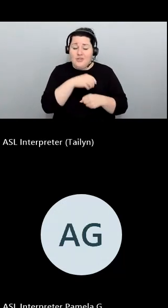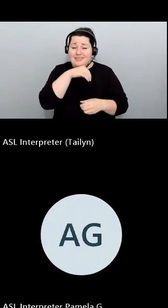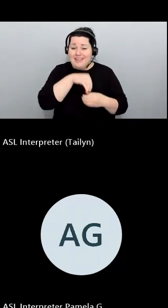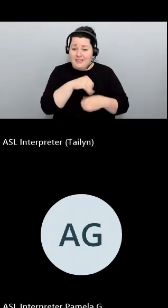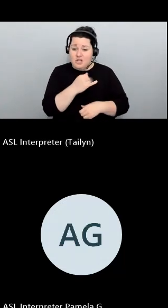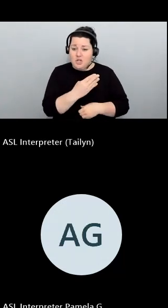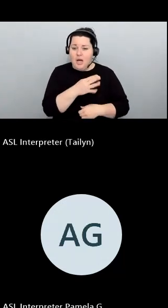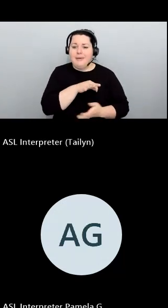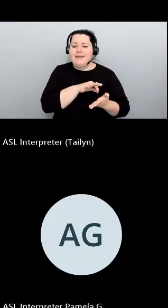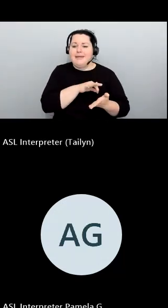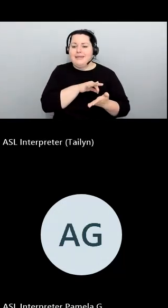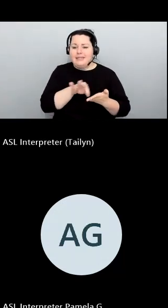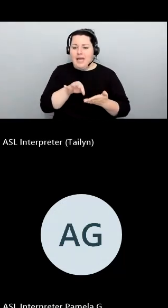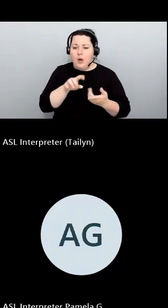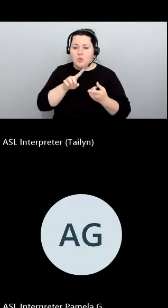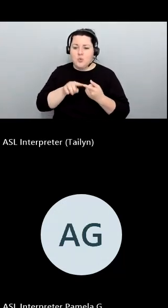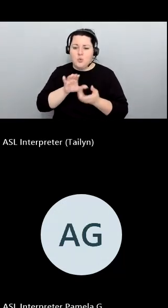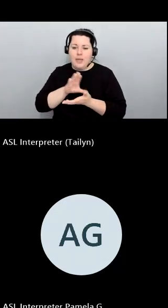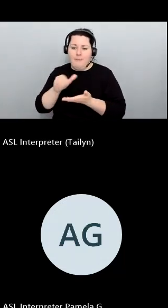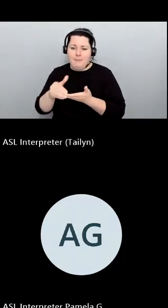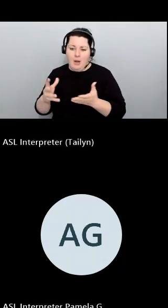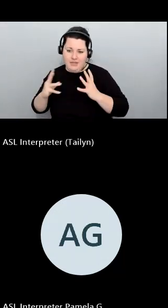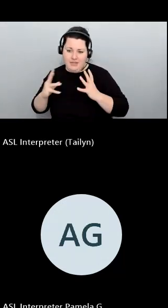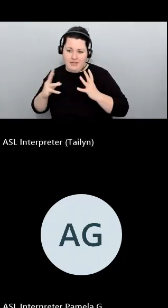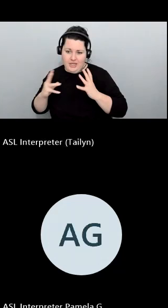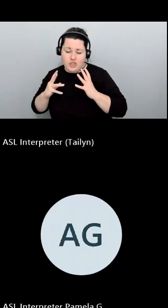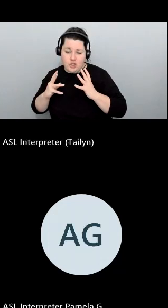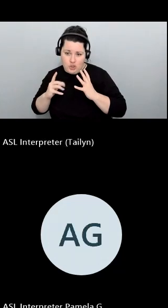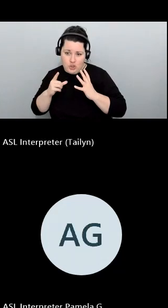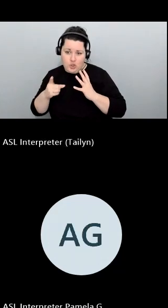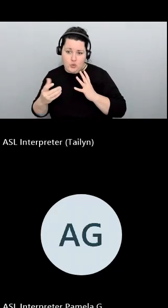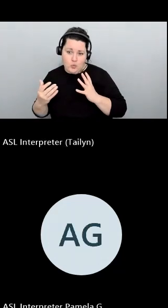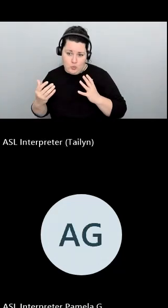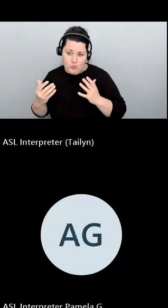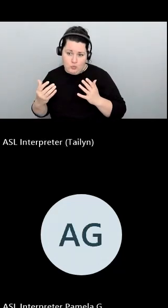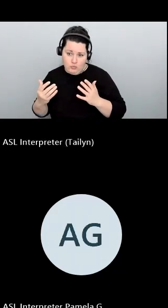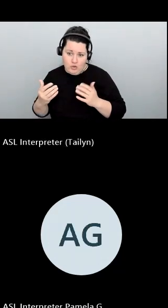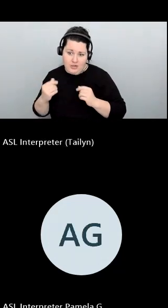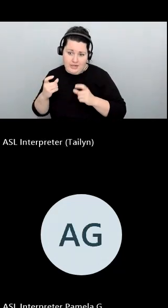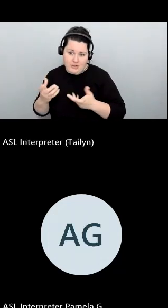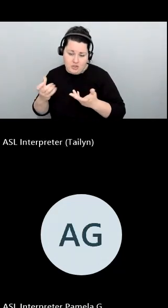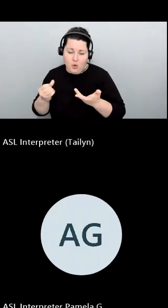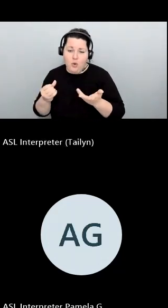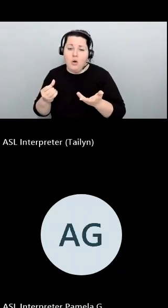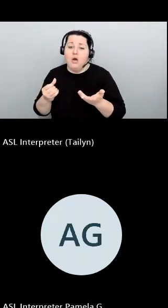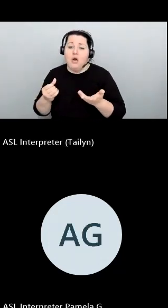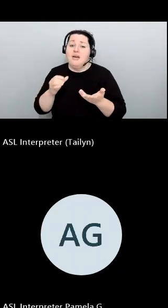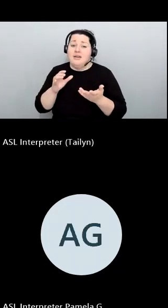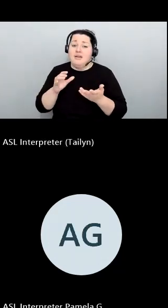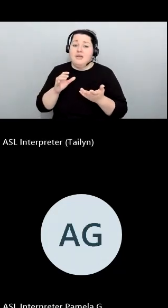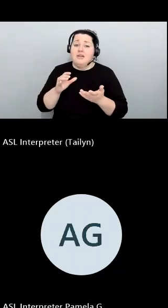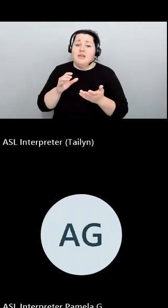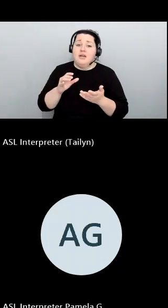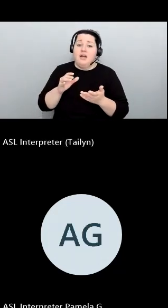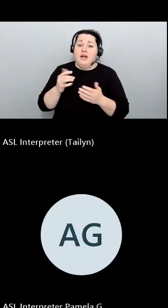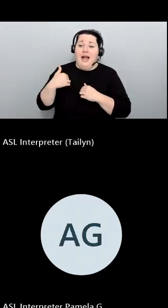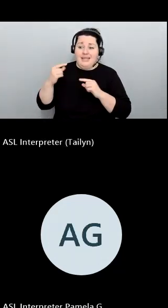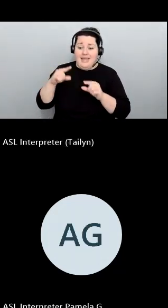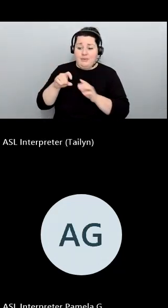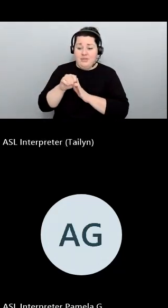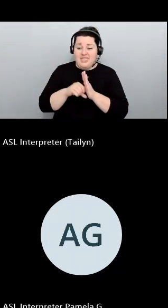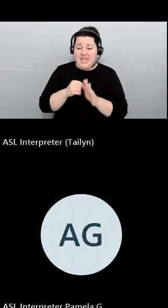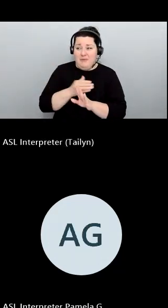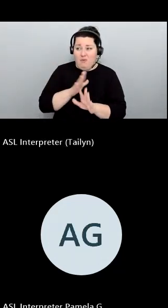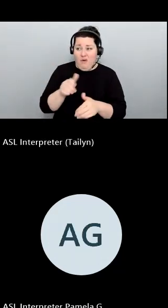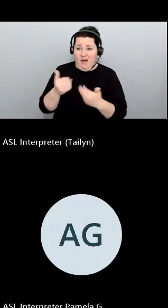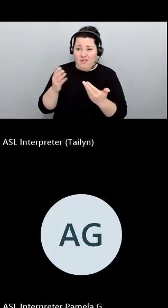count towards the amount of vacation time that you get. I came to the state before this was offered, and